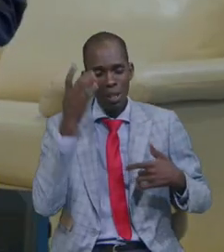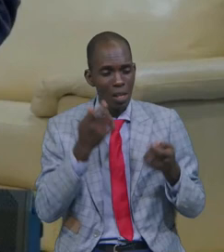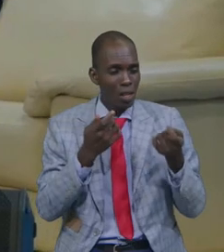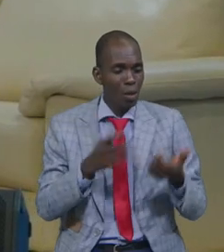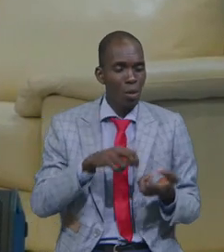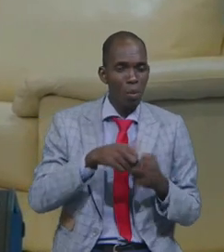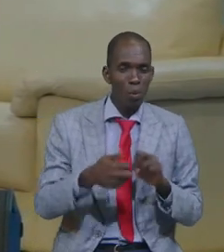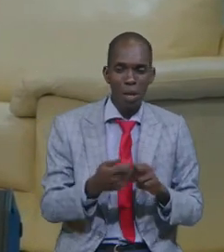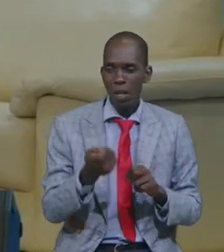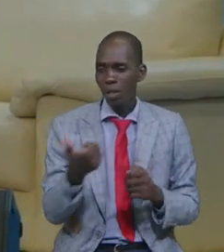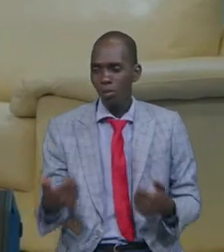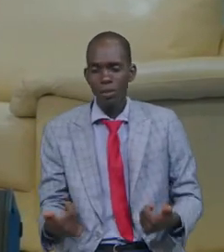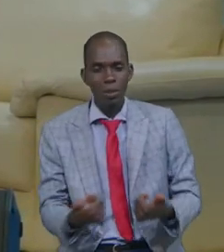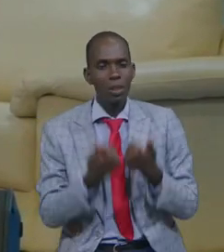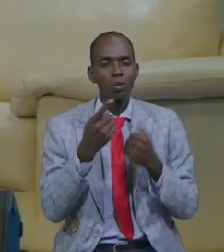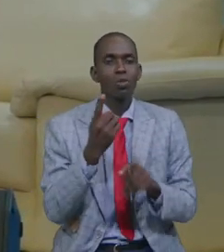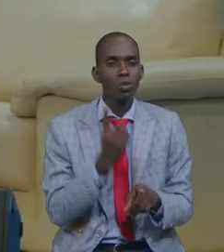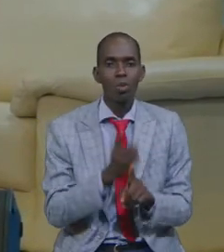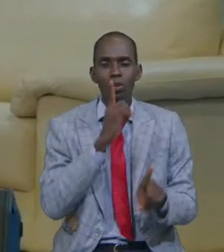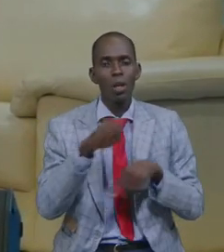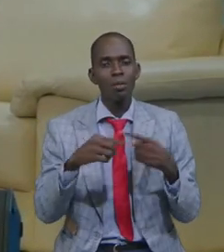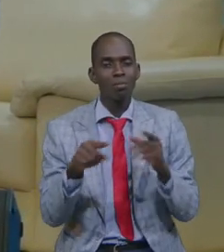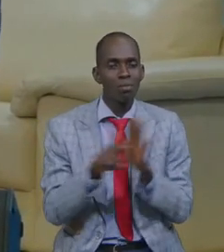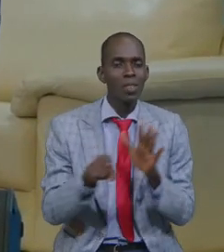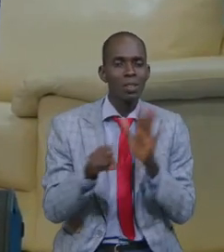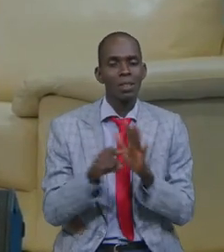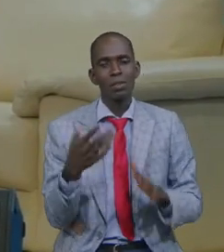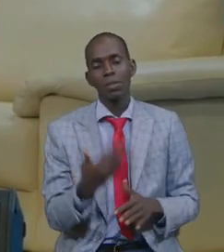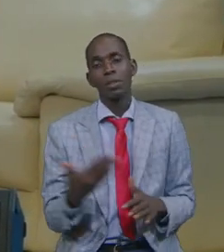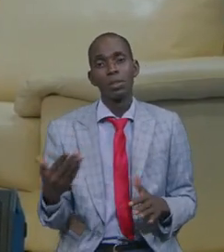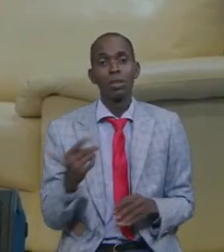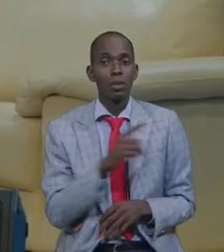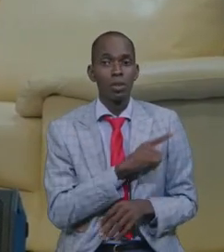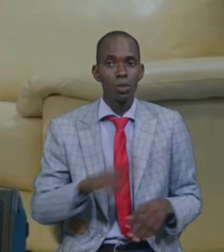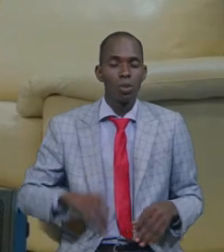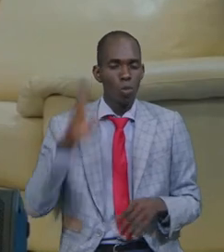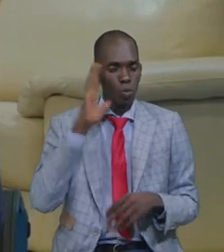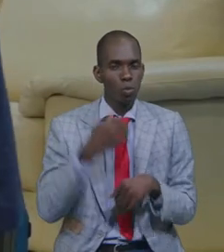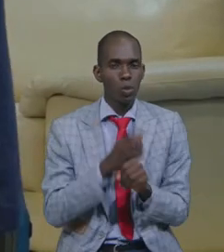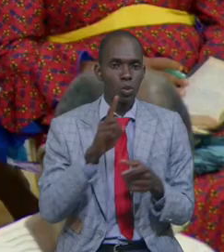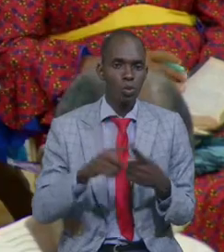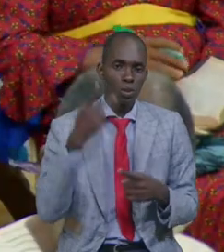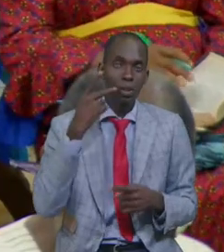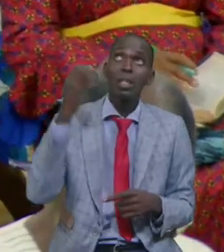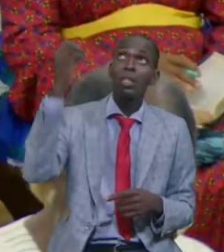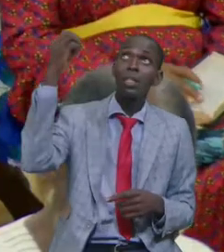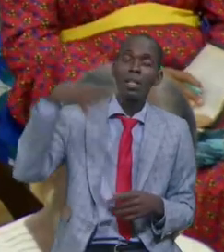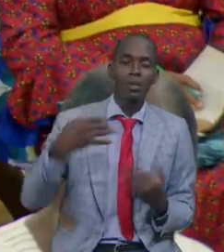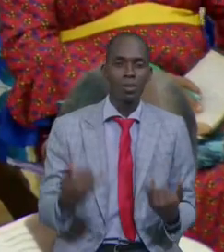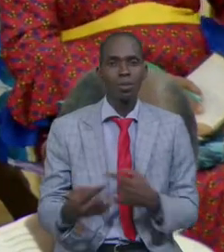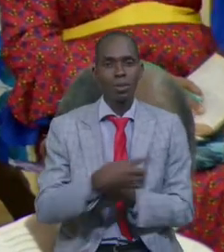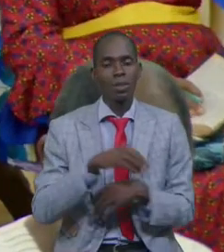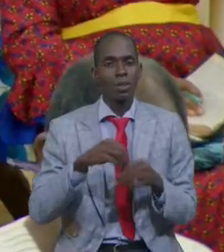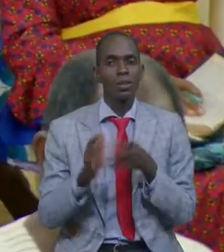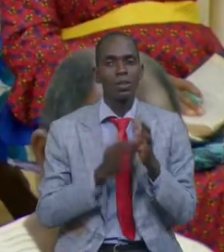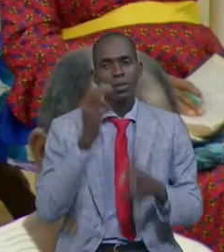any little challenge, death, death, death? The Lord will make you to see life today. And